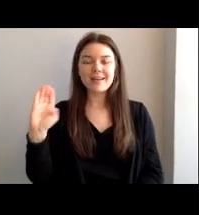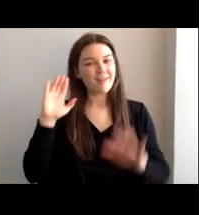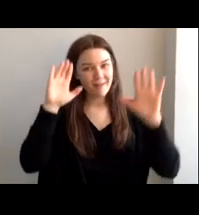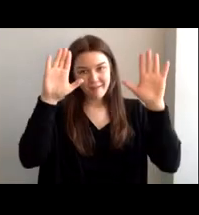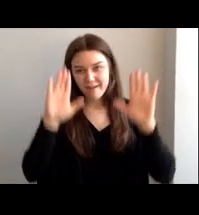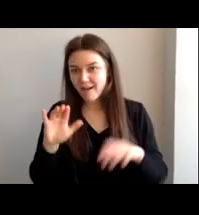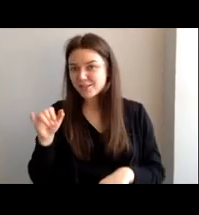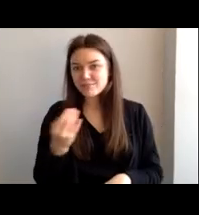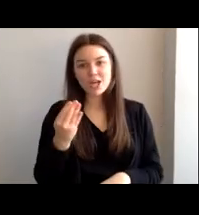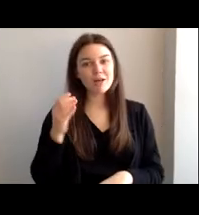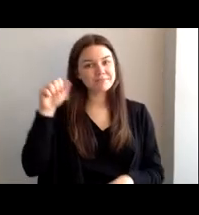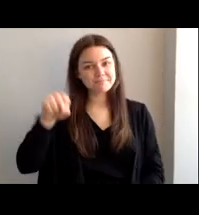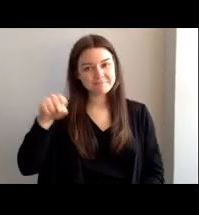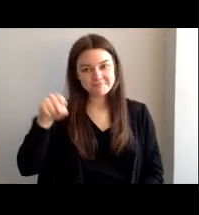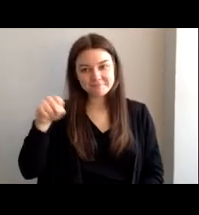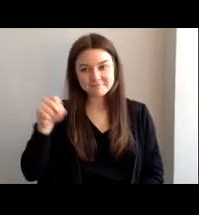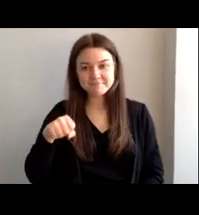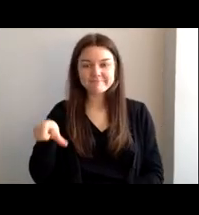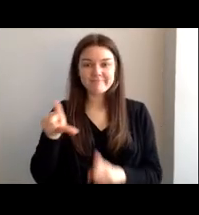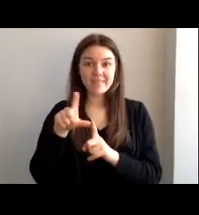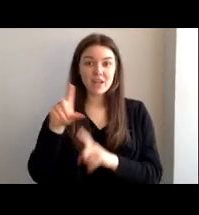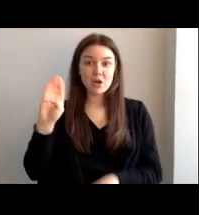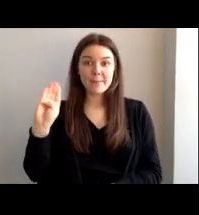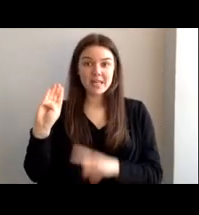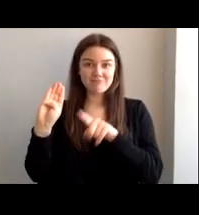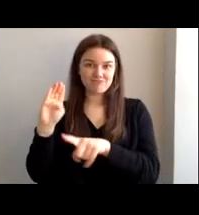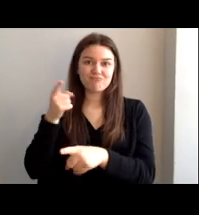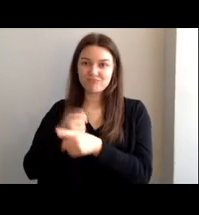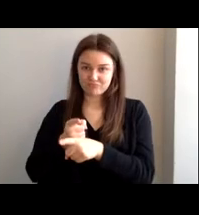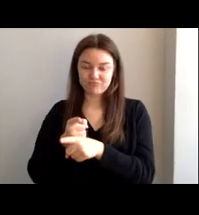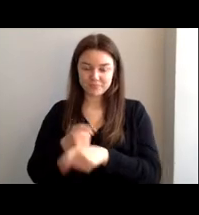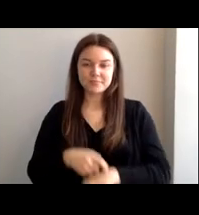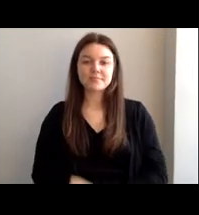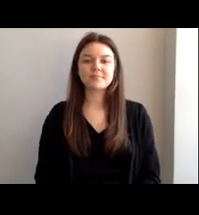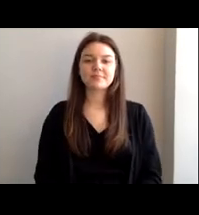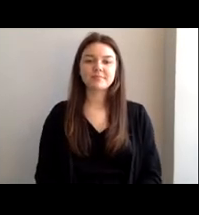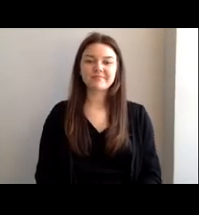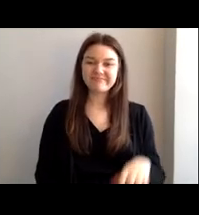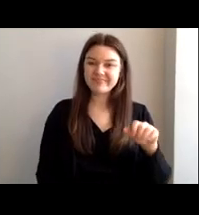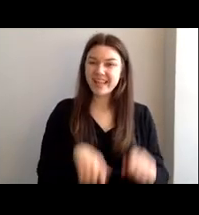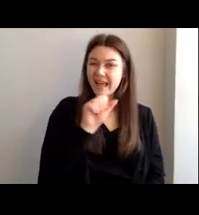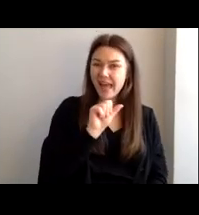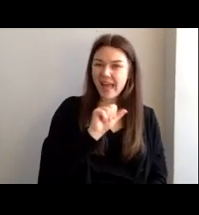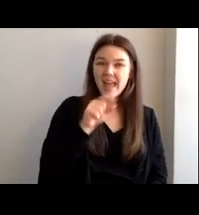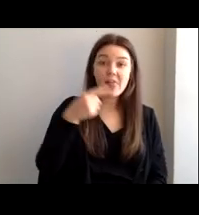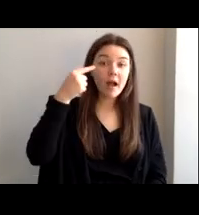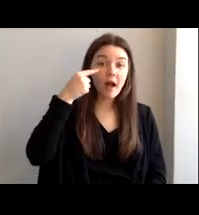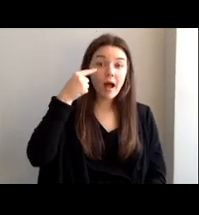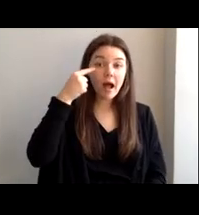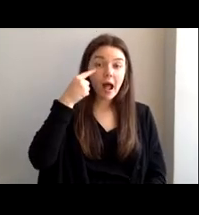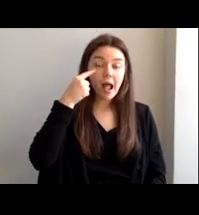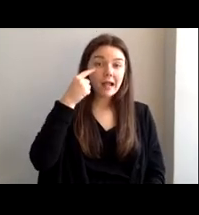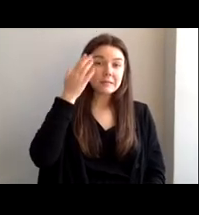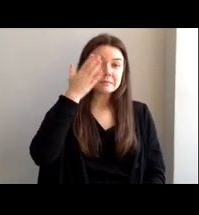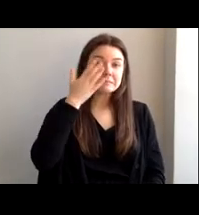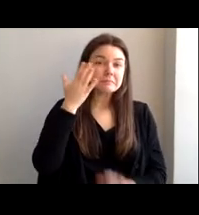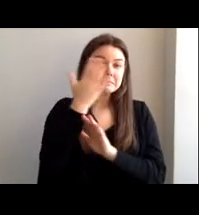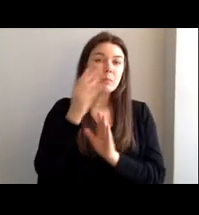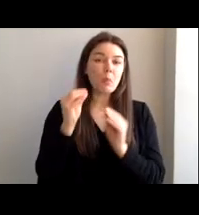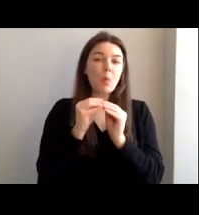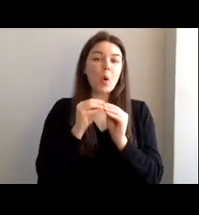Yes, yes, yes. Letter B is exactly correct. This fish here, letter A, has a milkier looking eye,